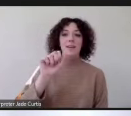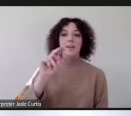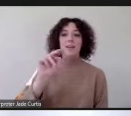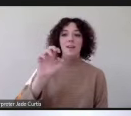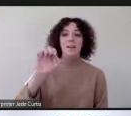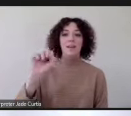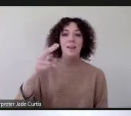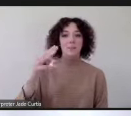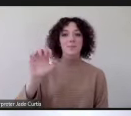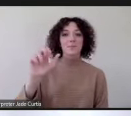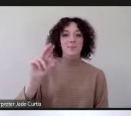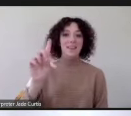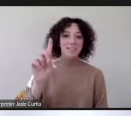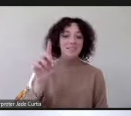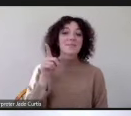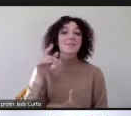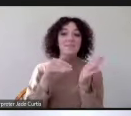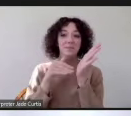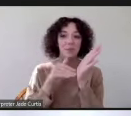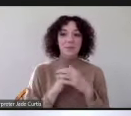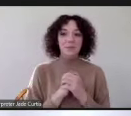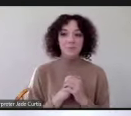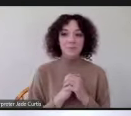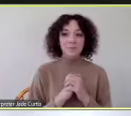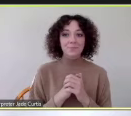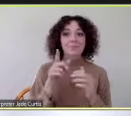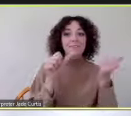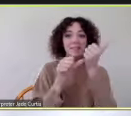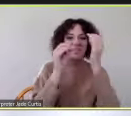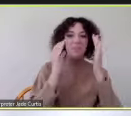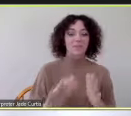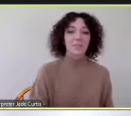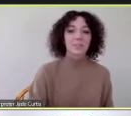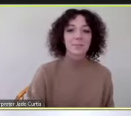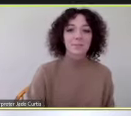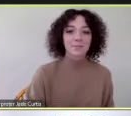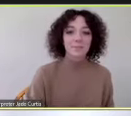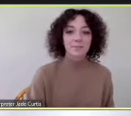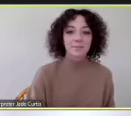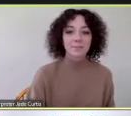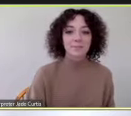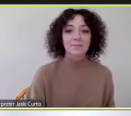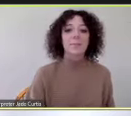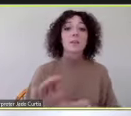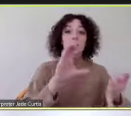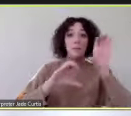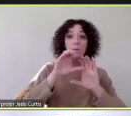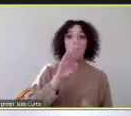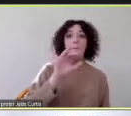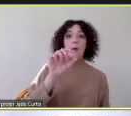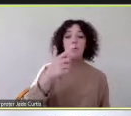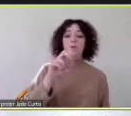Dr. Navab-Daneshmand is an assistant professor of chemical, biological, and environmental engineering